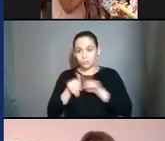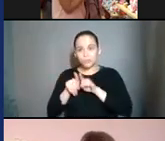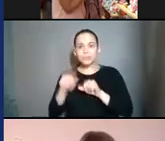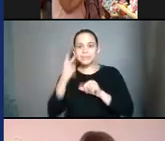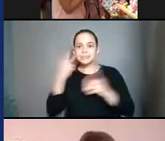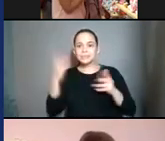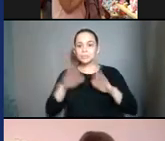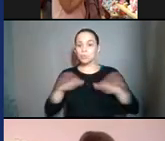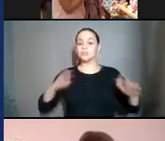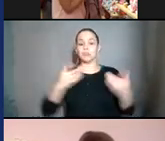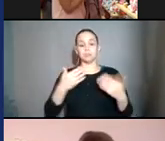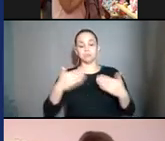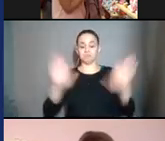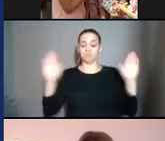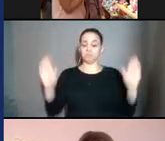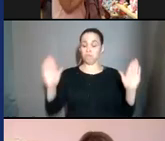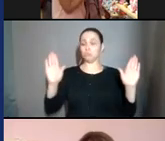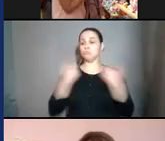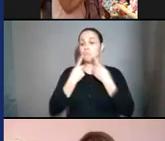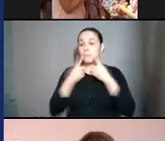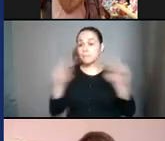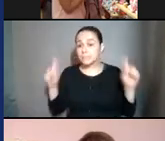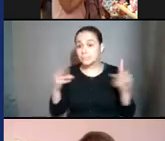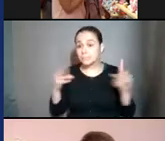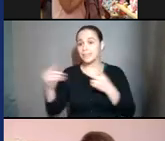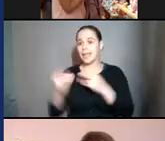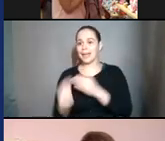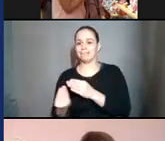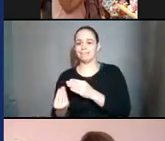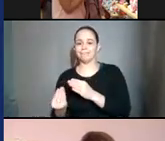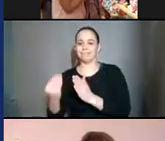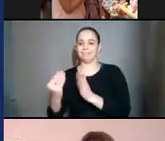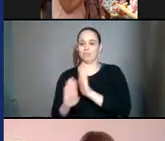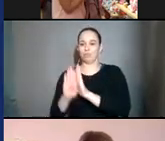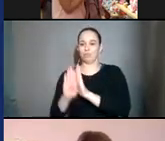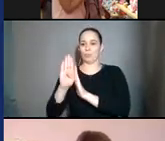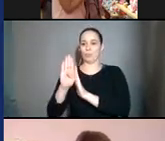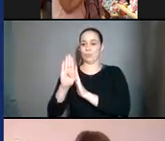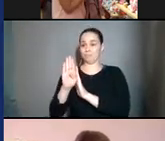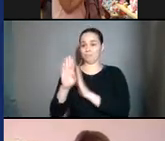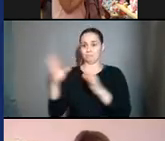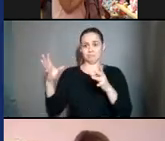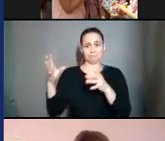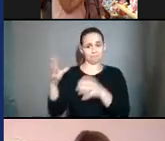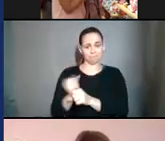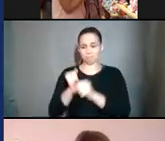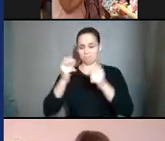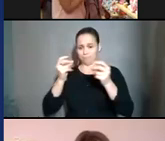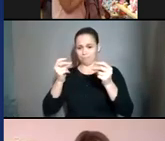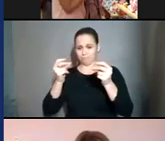proficiency and growth. This is a comprehensive snapshot of your child's work on